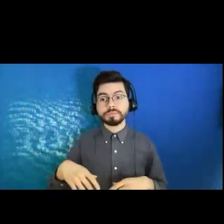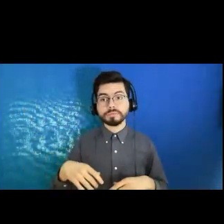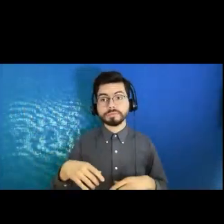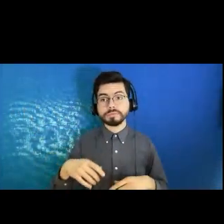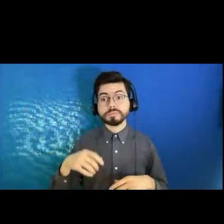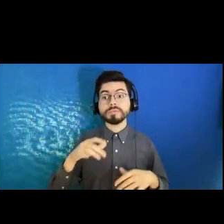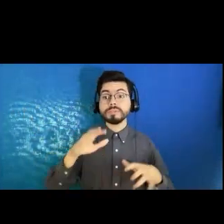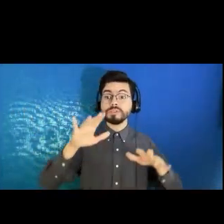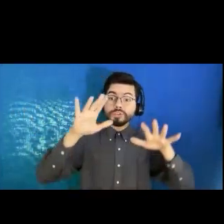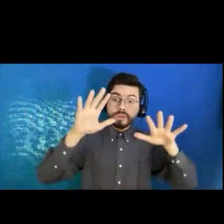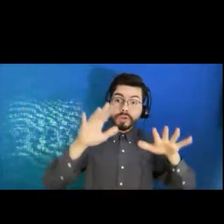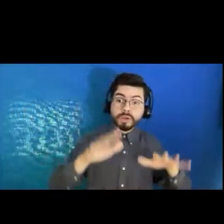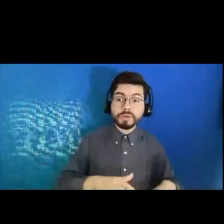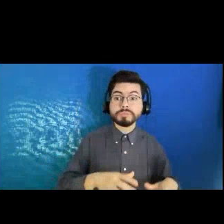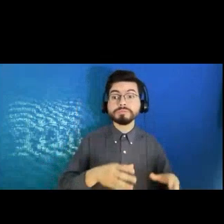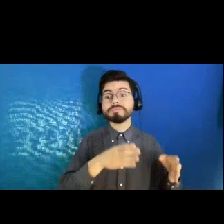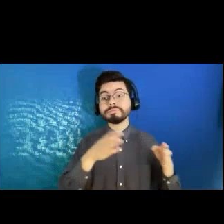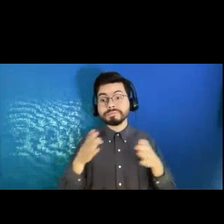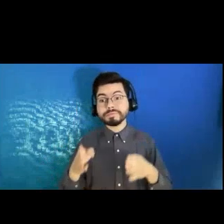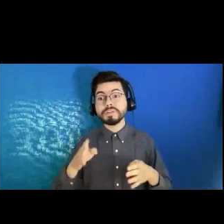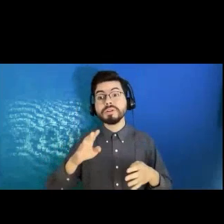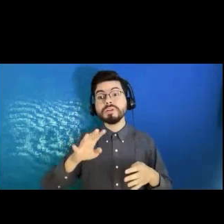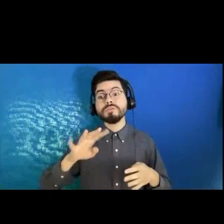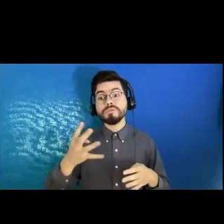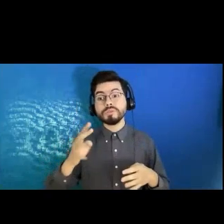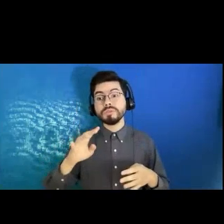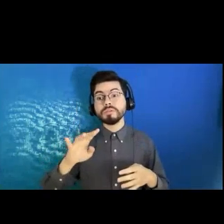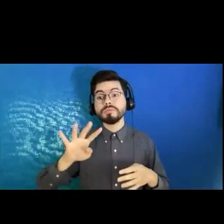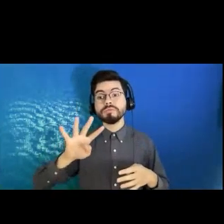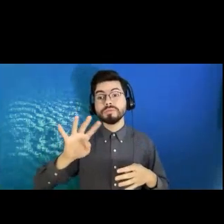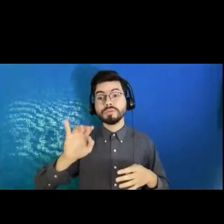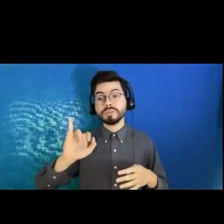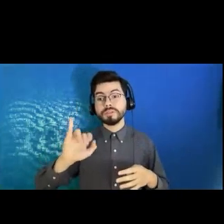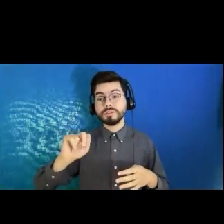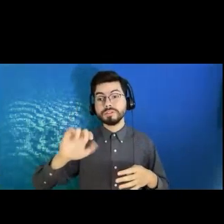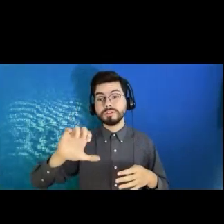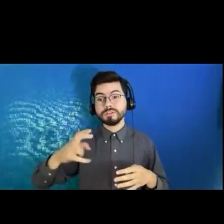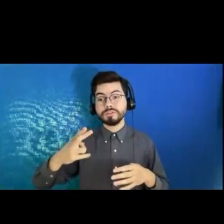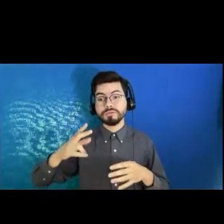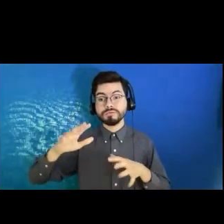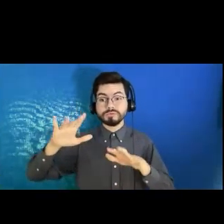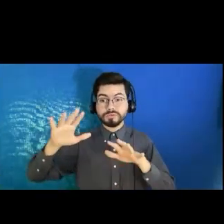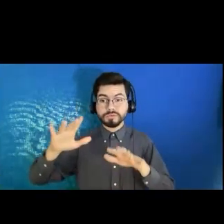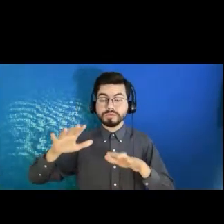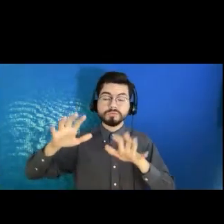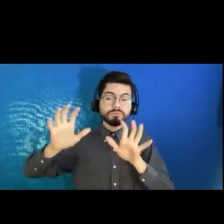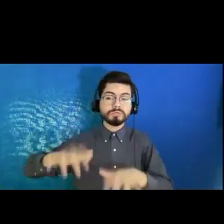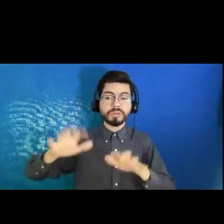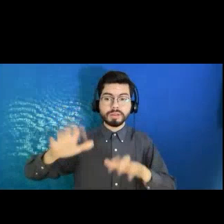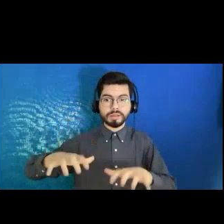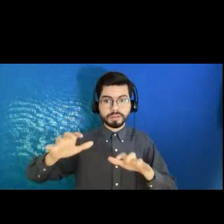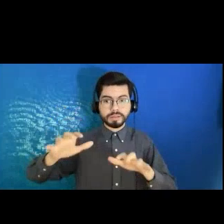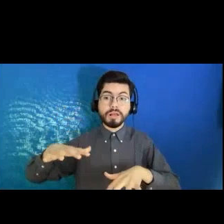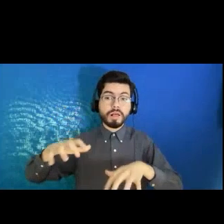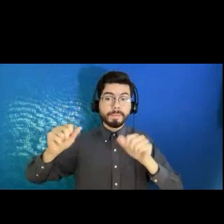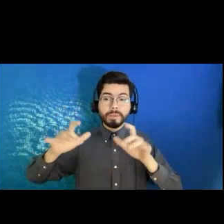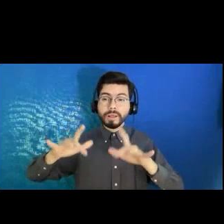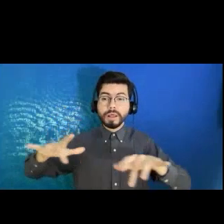couple of warm days in June and takes out the north entrance road, right? That's not necessarily a good thing. So what we're finding